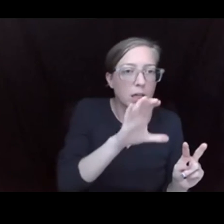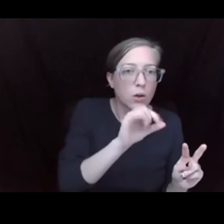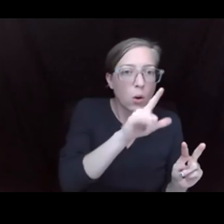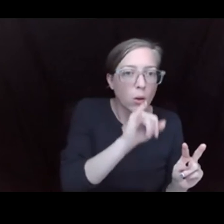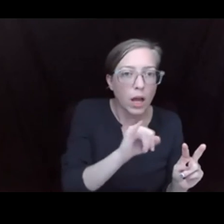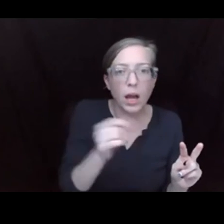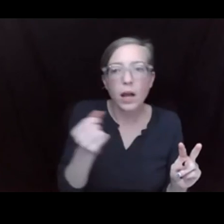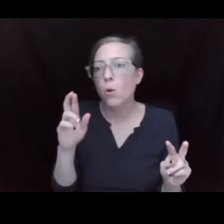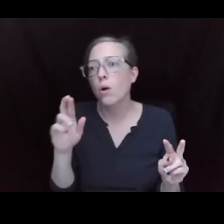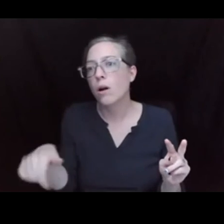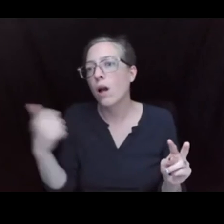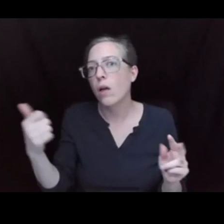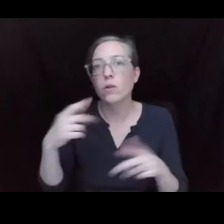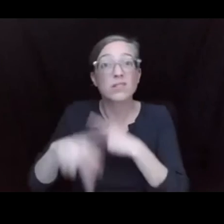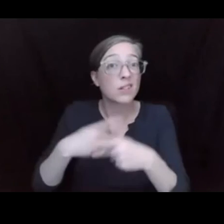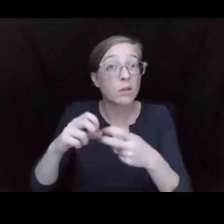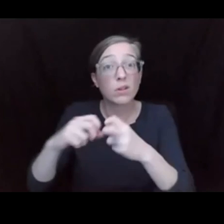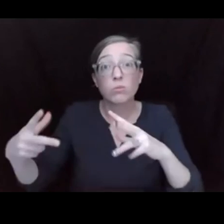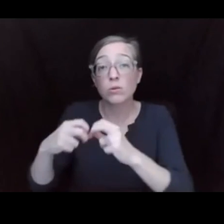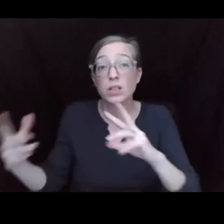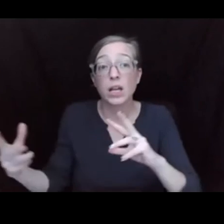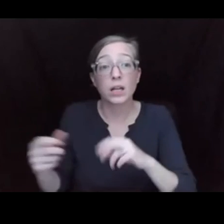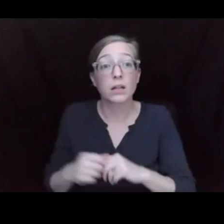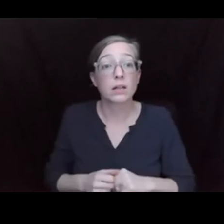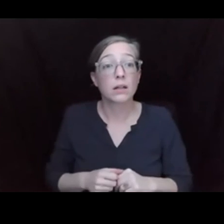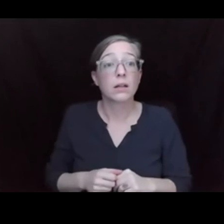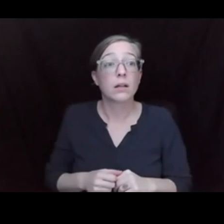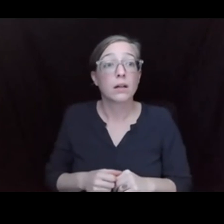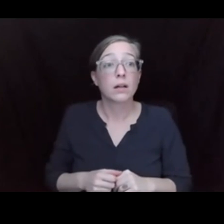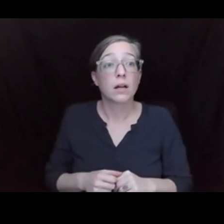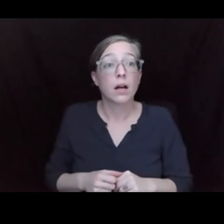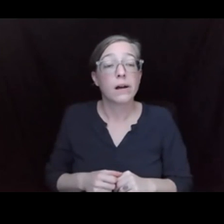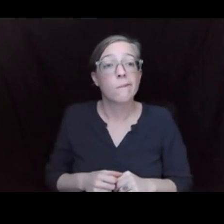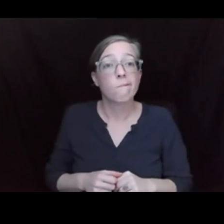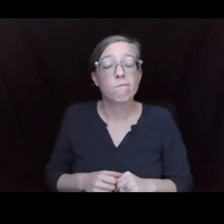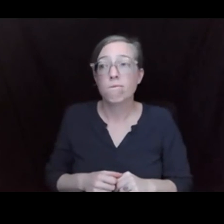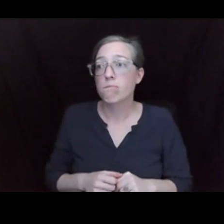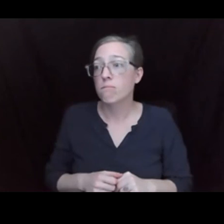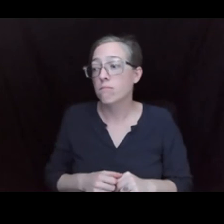some other type of protein, some specific type of protein. If